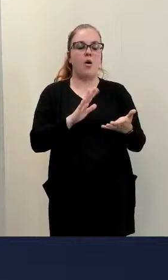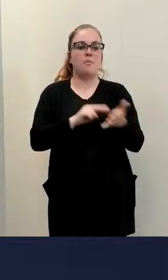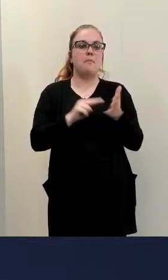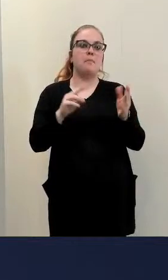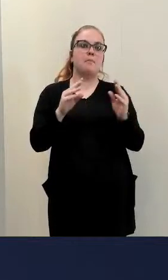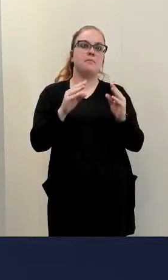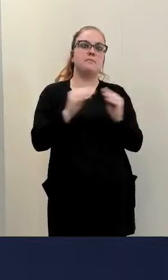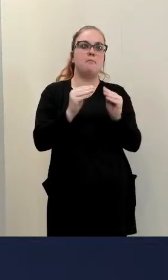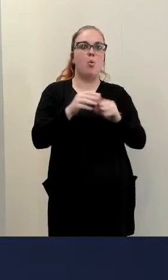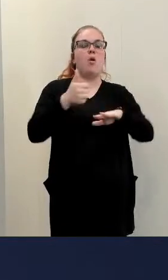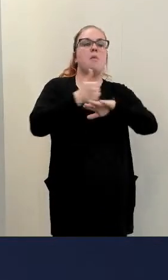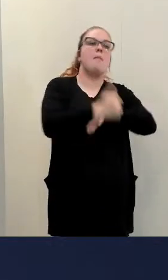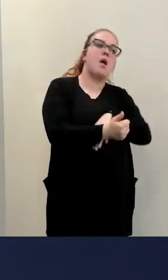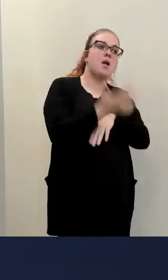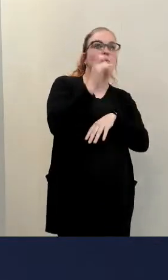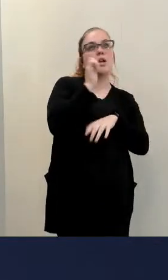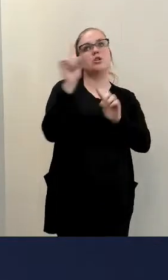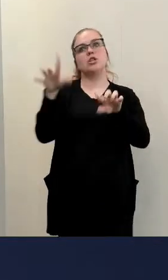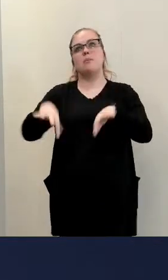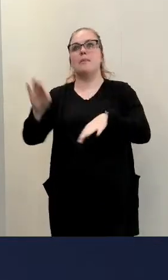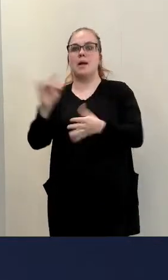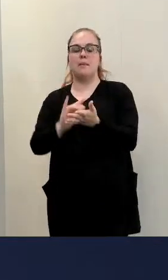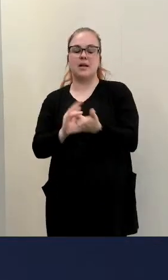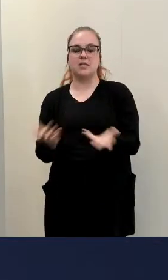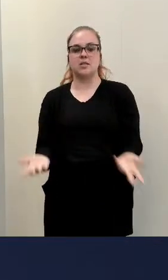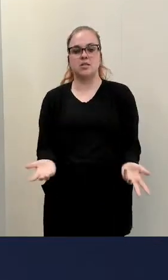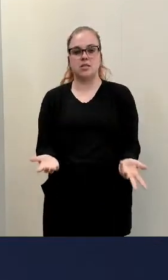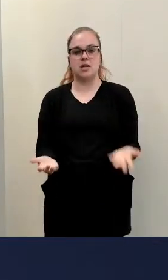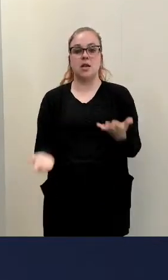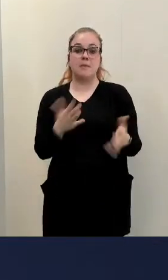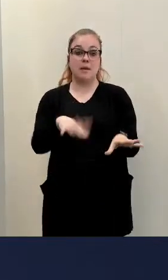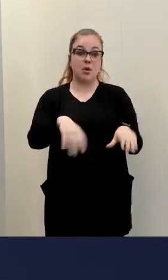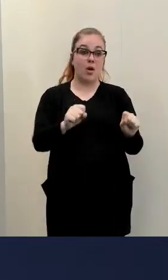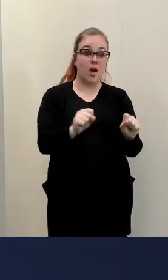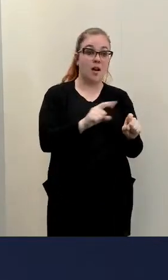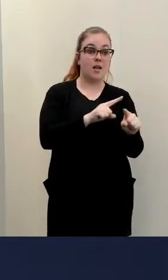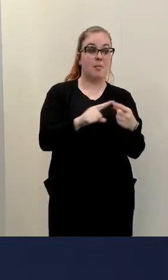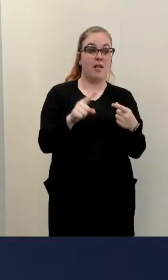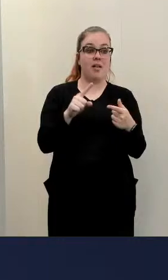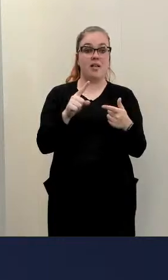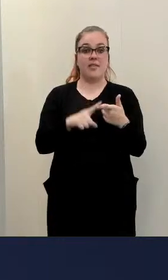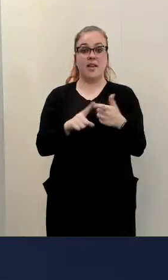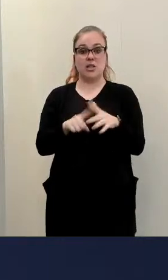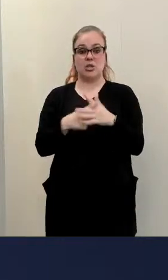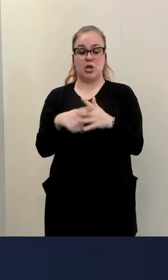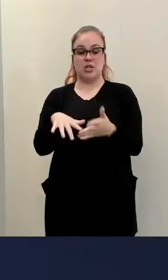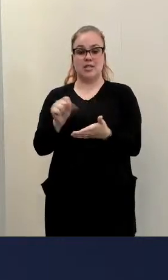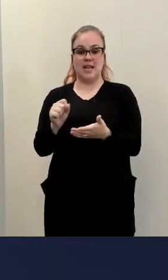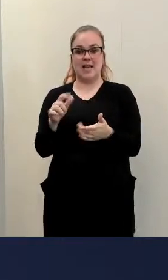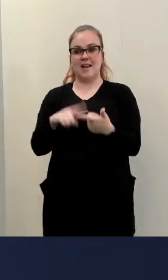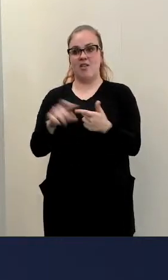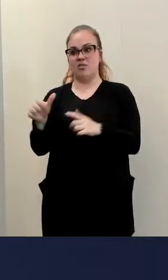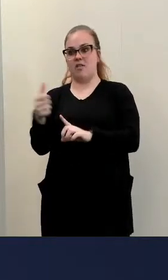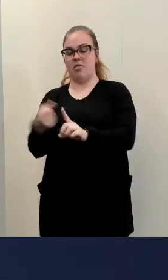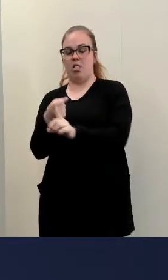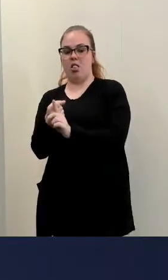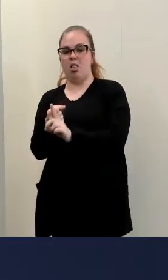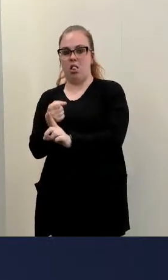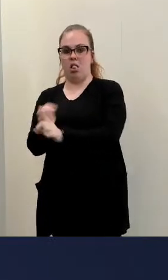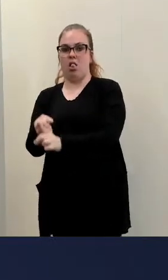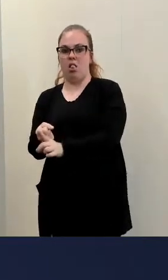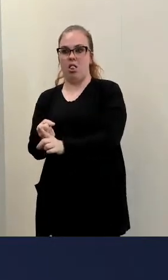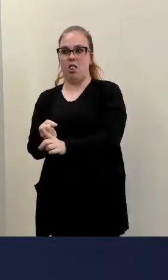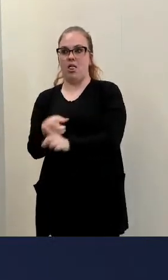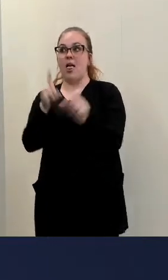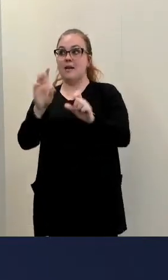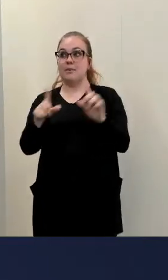by the healthcare system because you didn't go and get the medication? Maybe you got it, but then you started to take it and now there's side effects. Well, I have